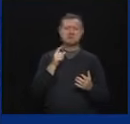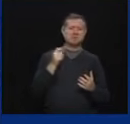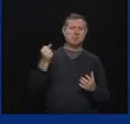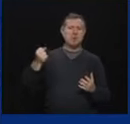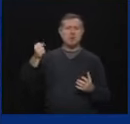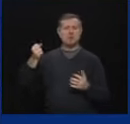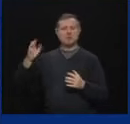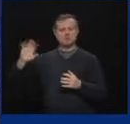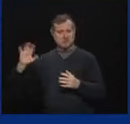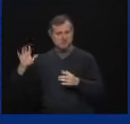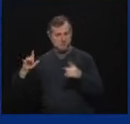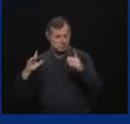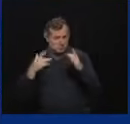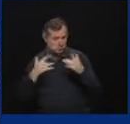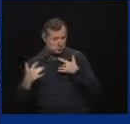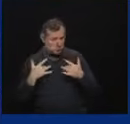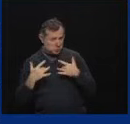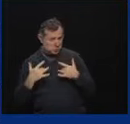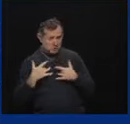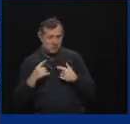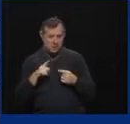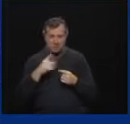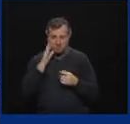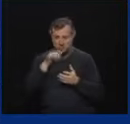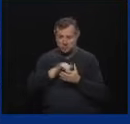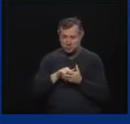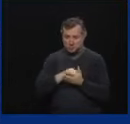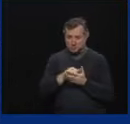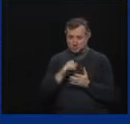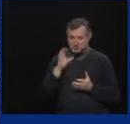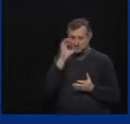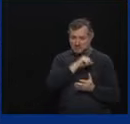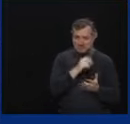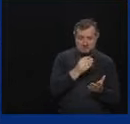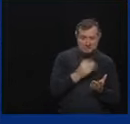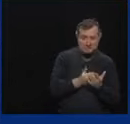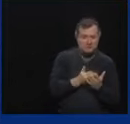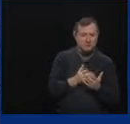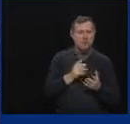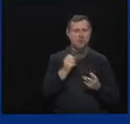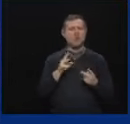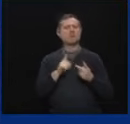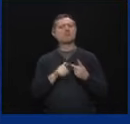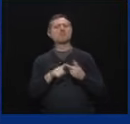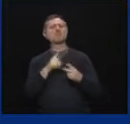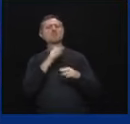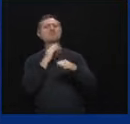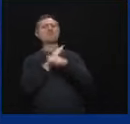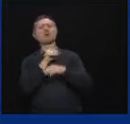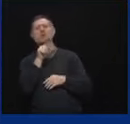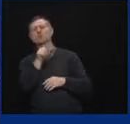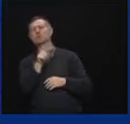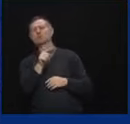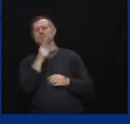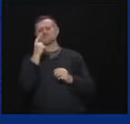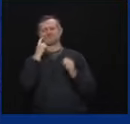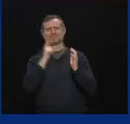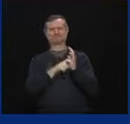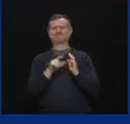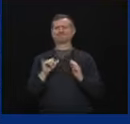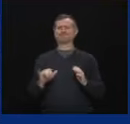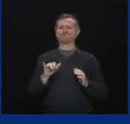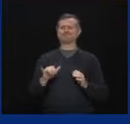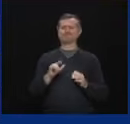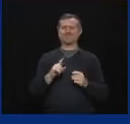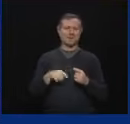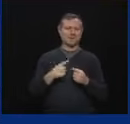New York missing out on money? And what are the biggest barriers that your administration has found that's kept money from going out the doors? And what are you doing to